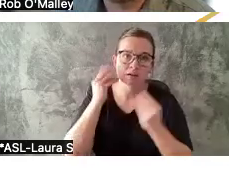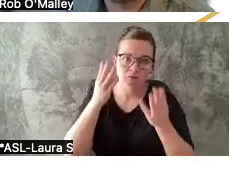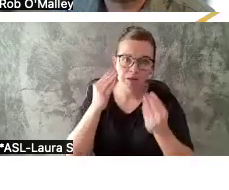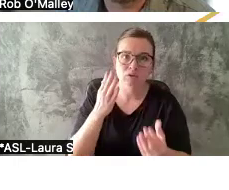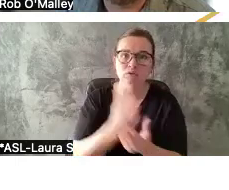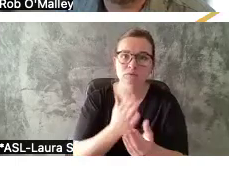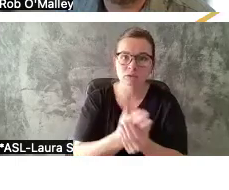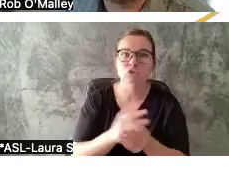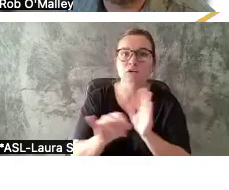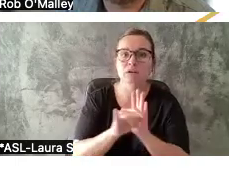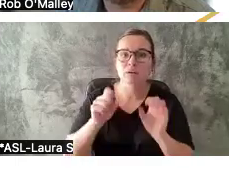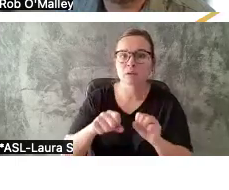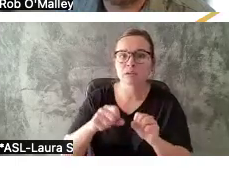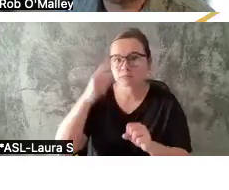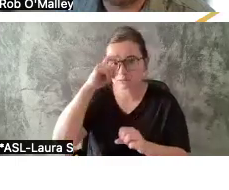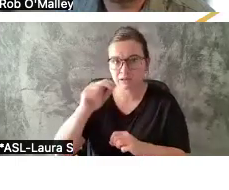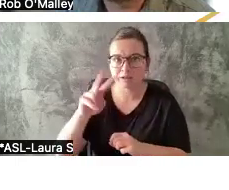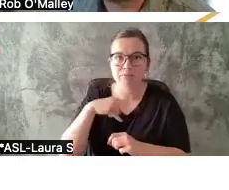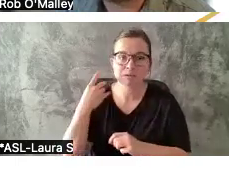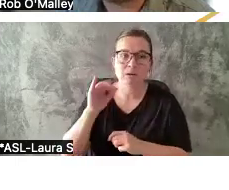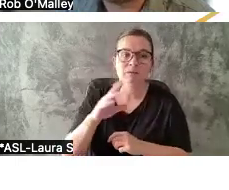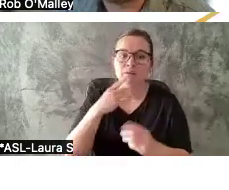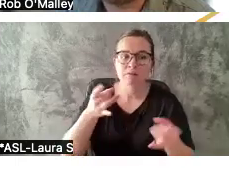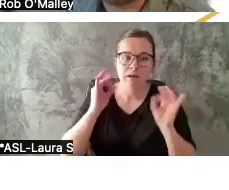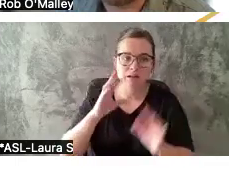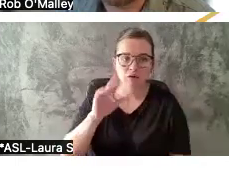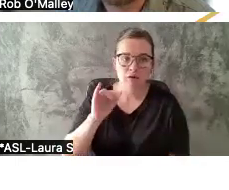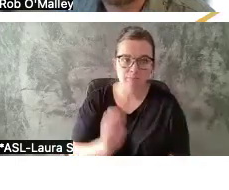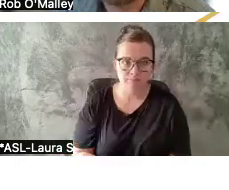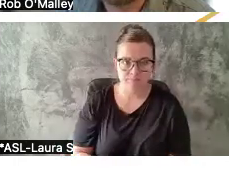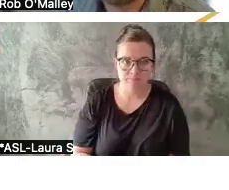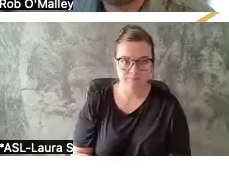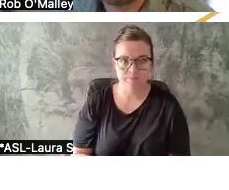to identify potential suspects and victims of violent crime.